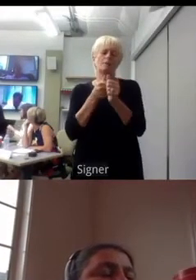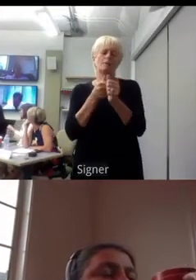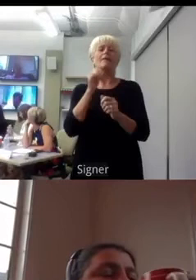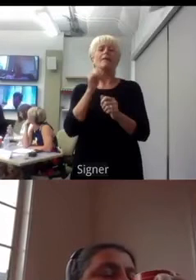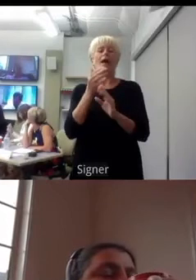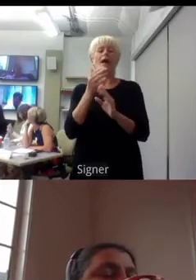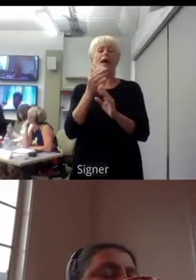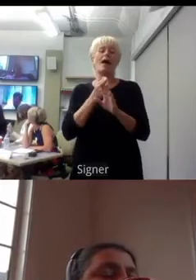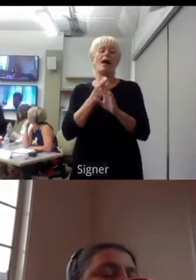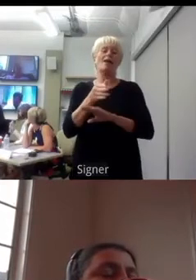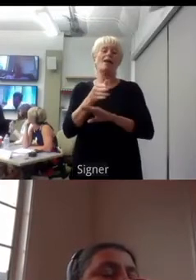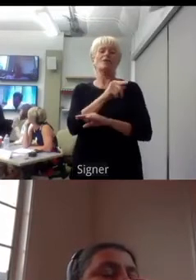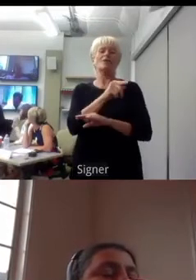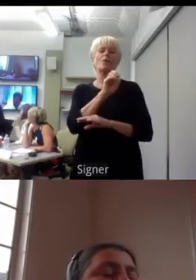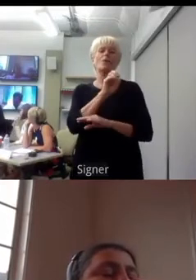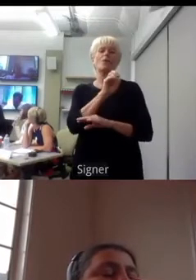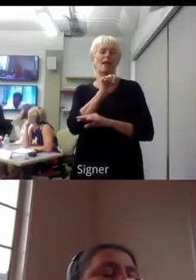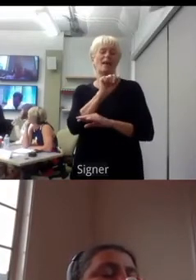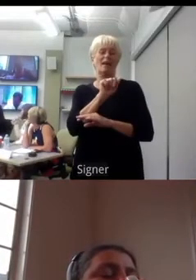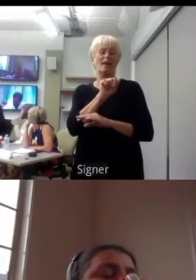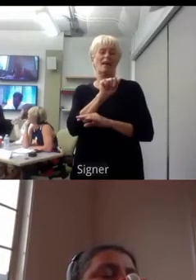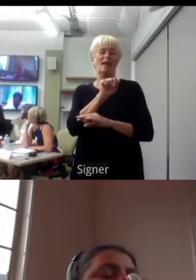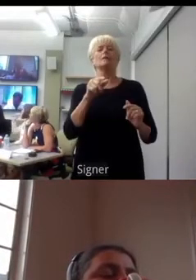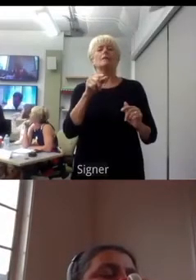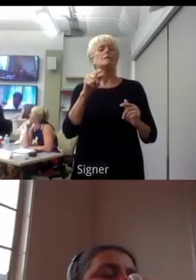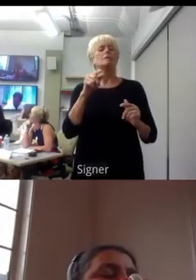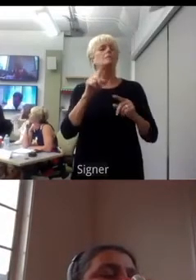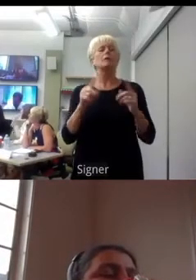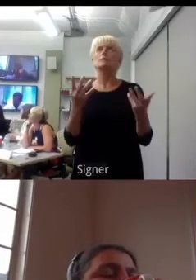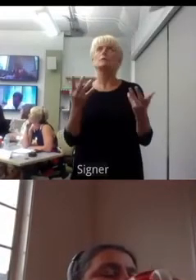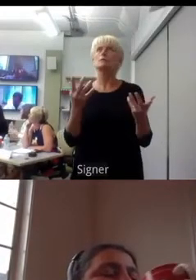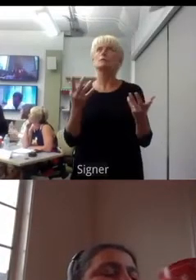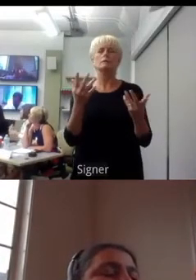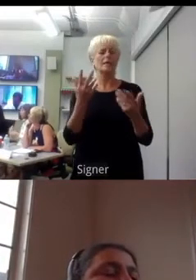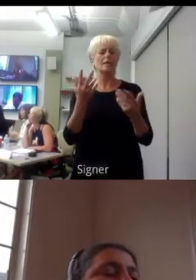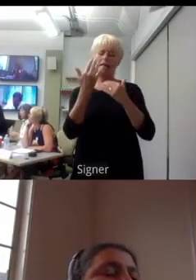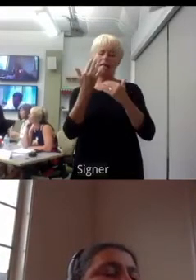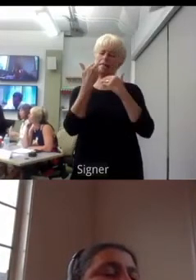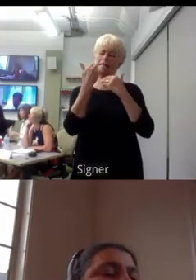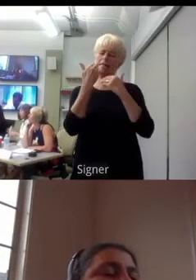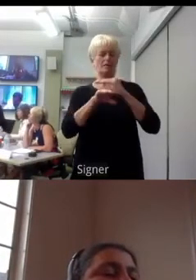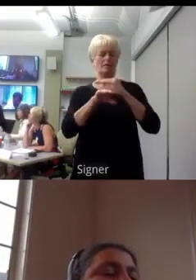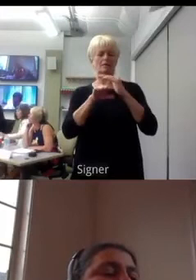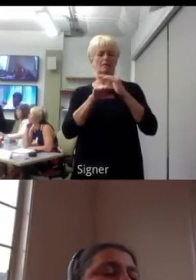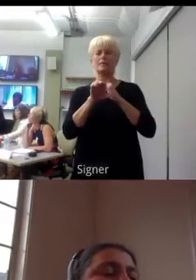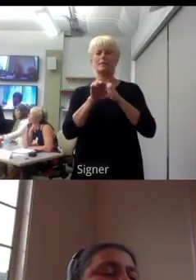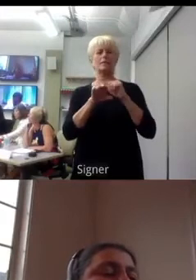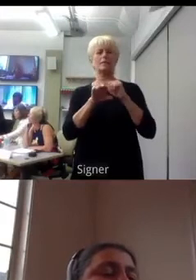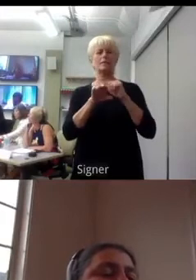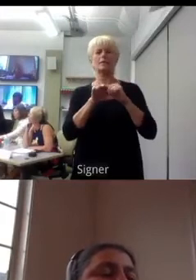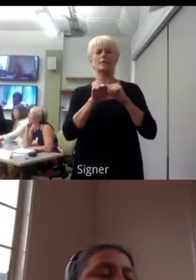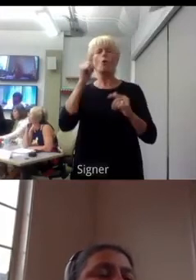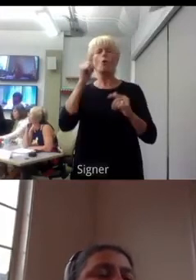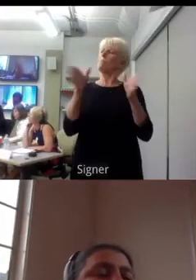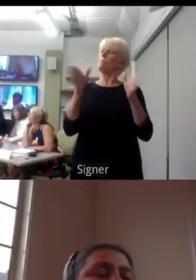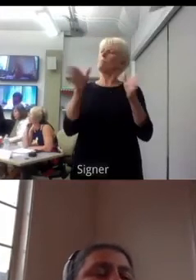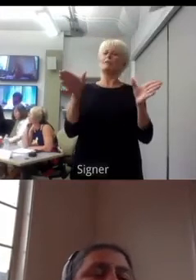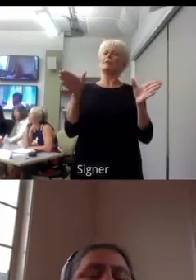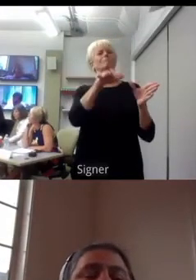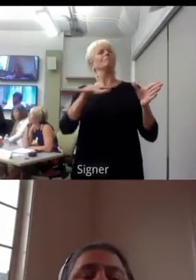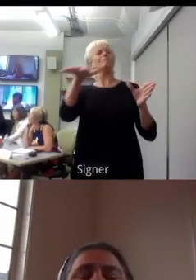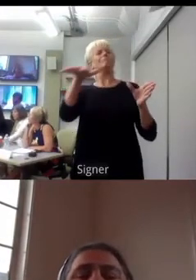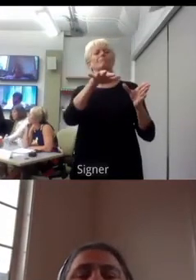have limited accessibility regulations dealing with public spaces. That's either areas where you serve people in buildings,